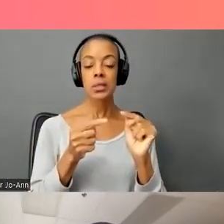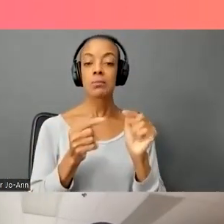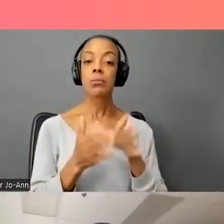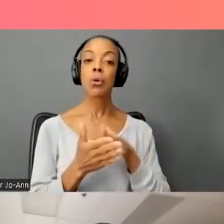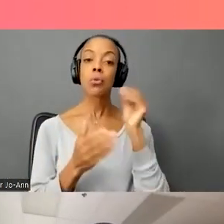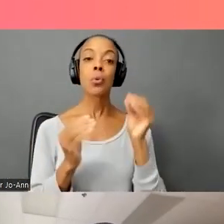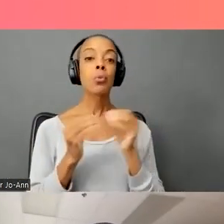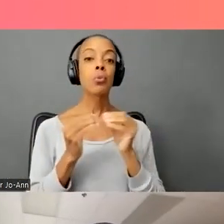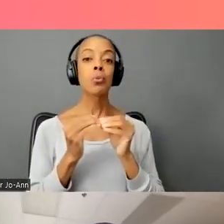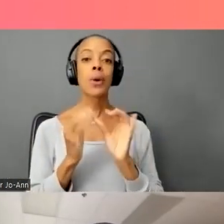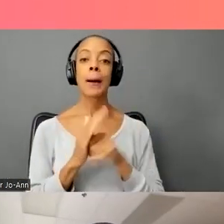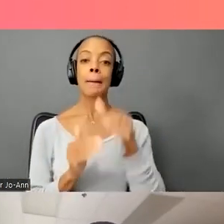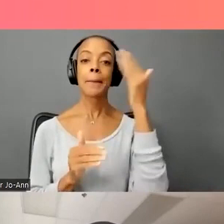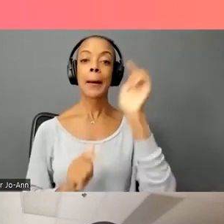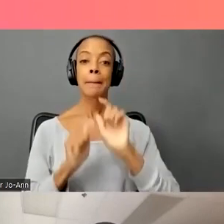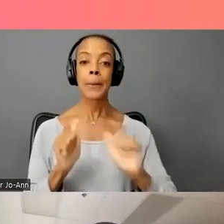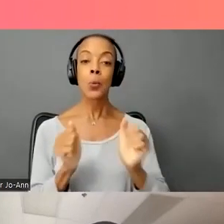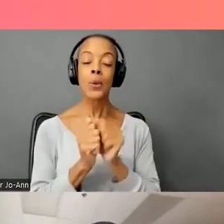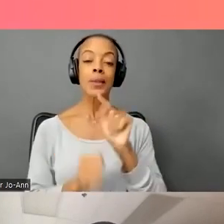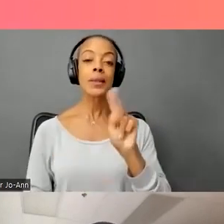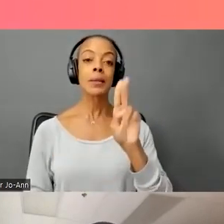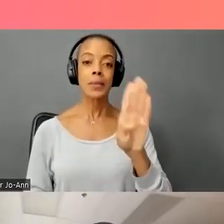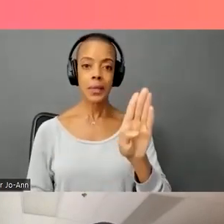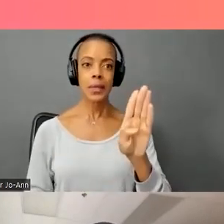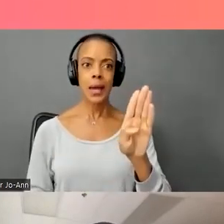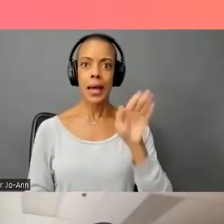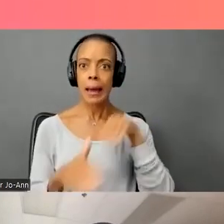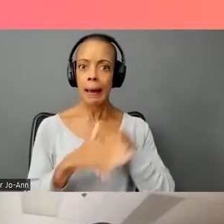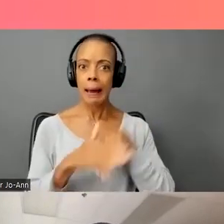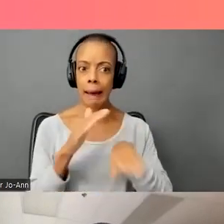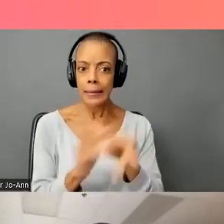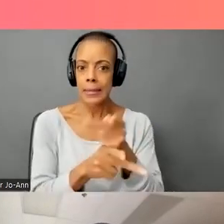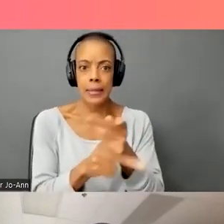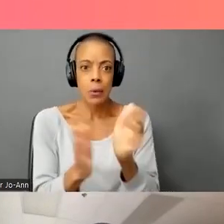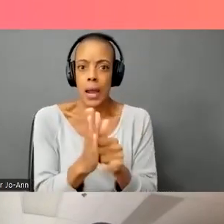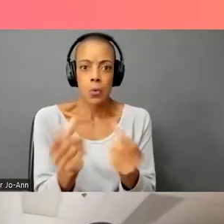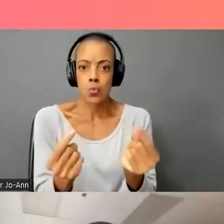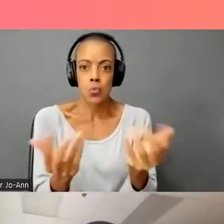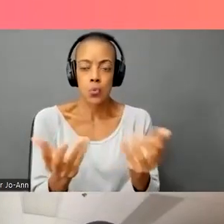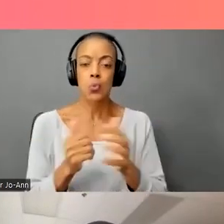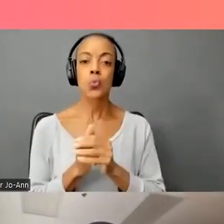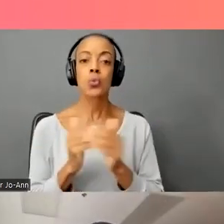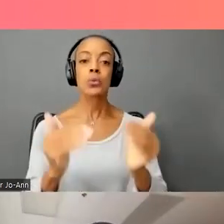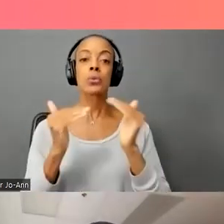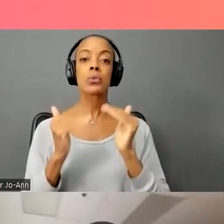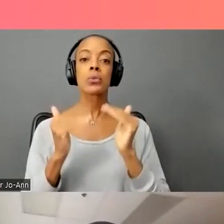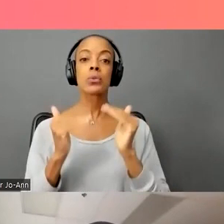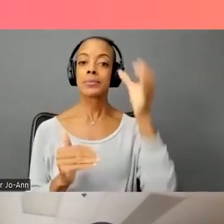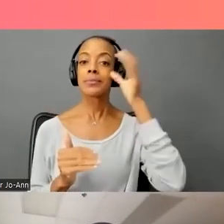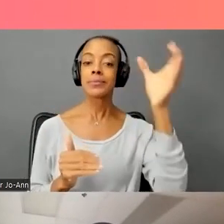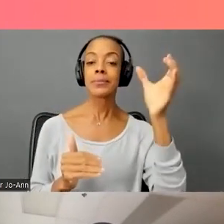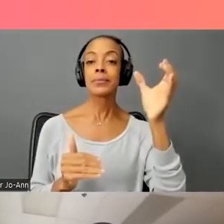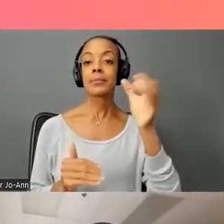about how Black people with TBI come to access care pathways. and how concepts like sex and